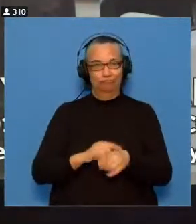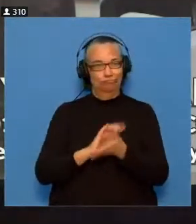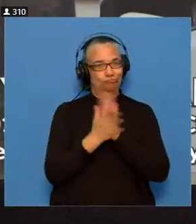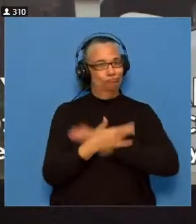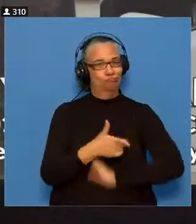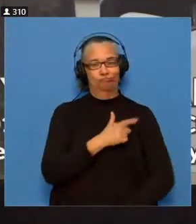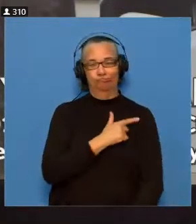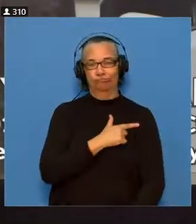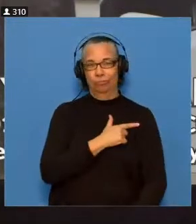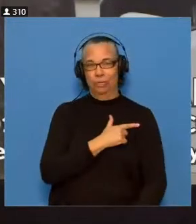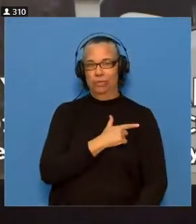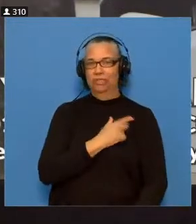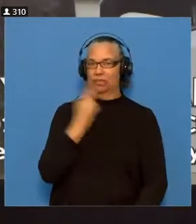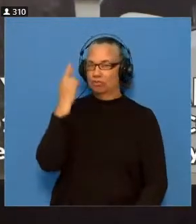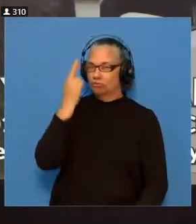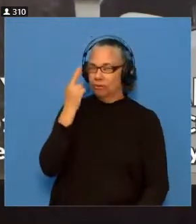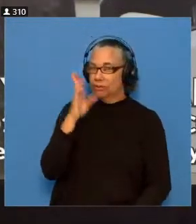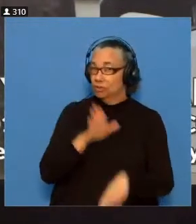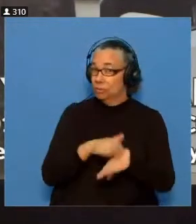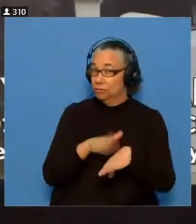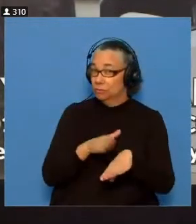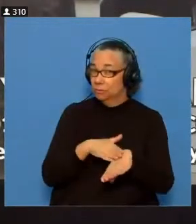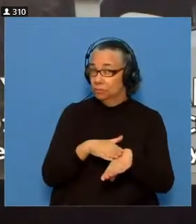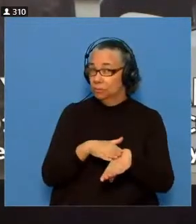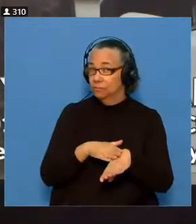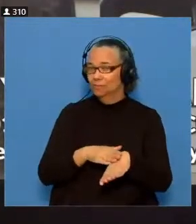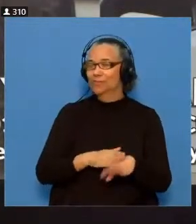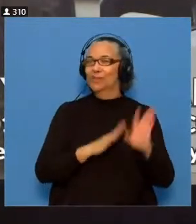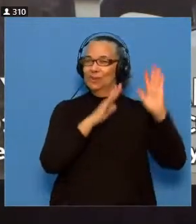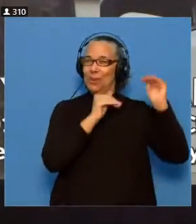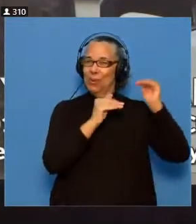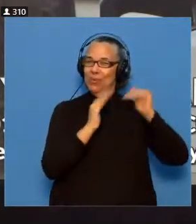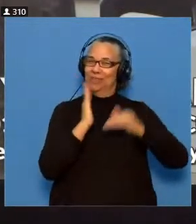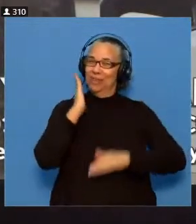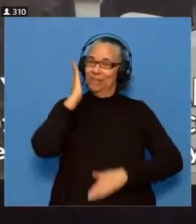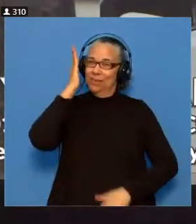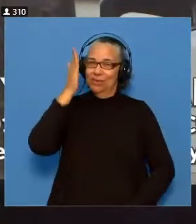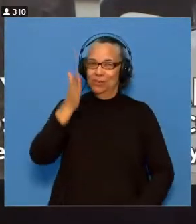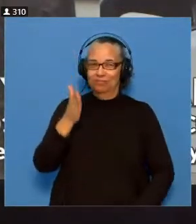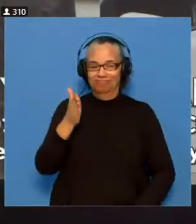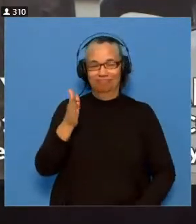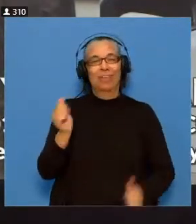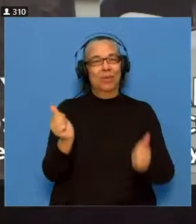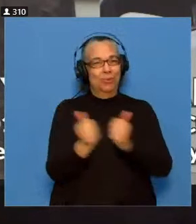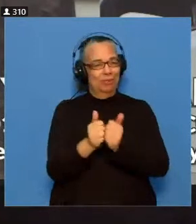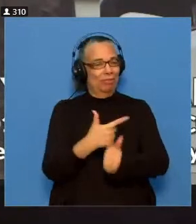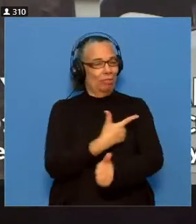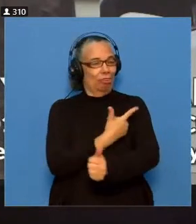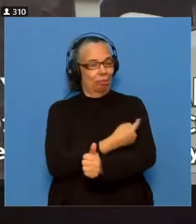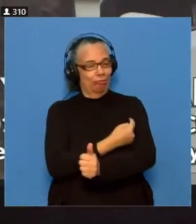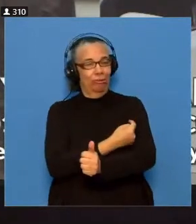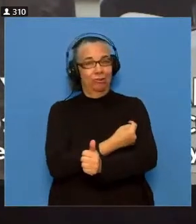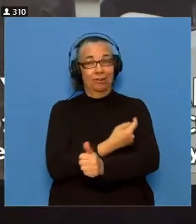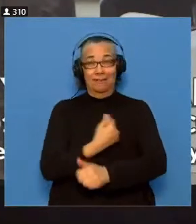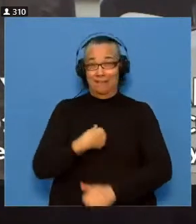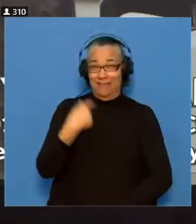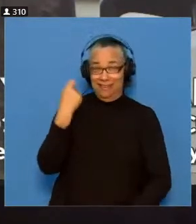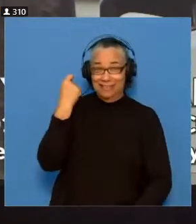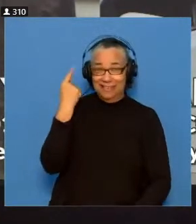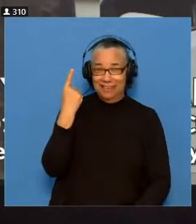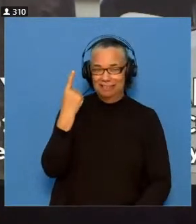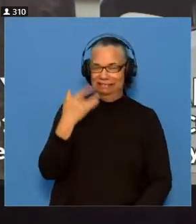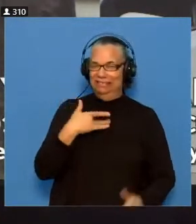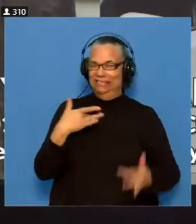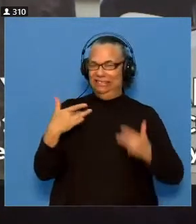cautious optimism. There is hope on the horizon in the form of the vaccine. And while I understand that